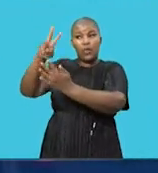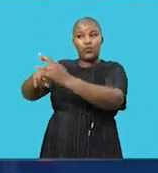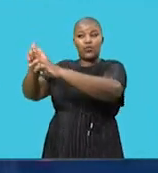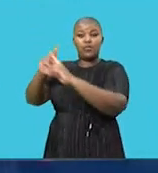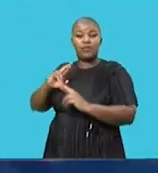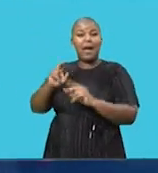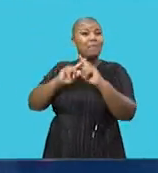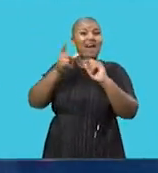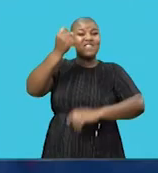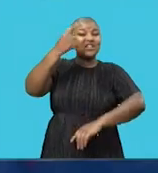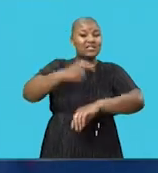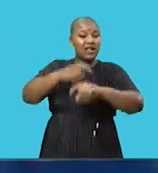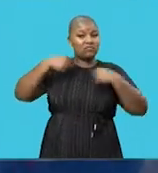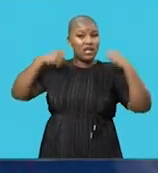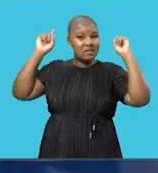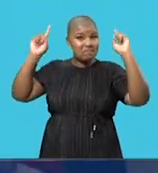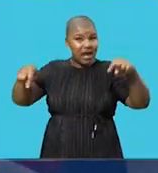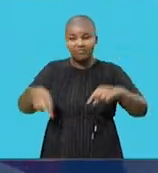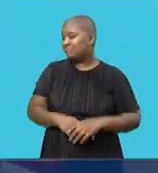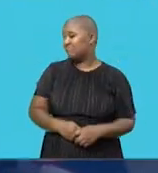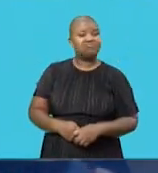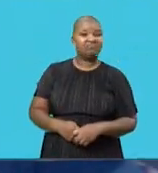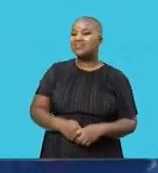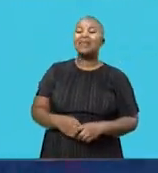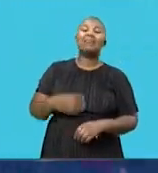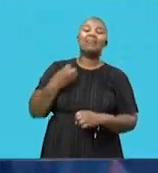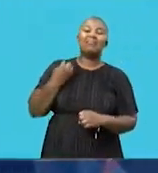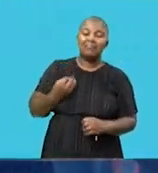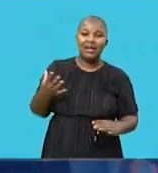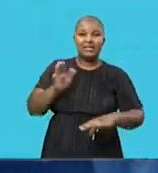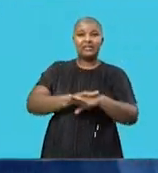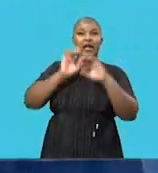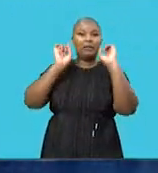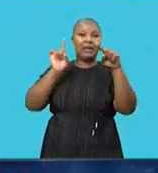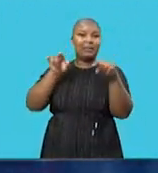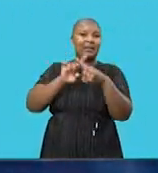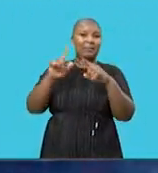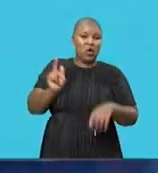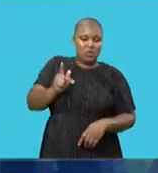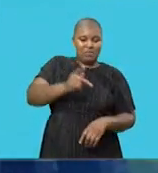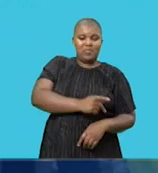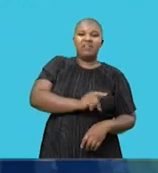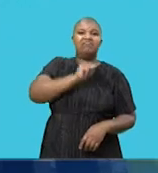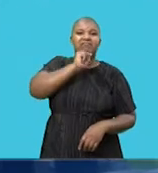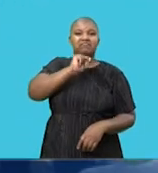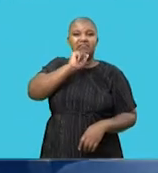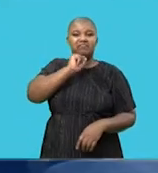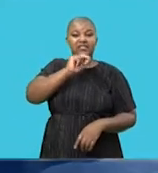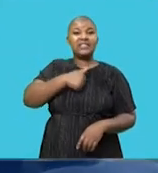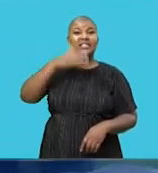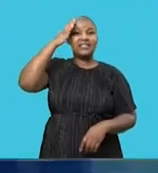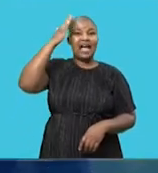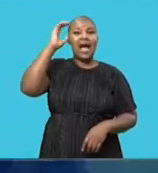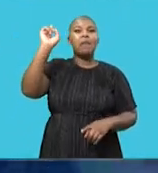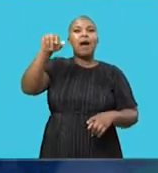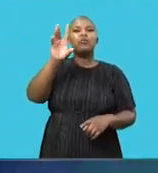the first time we come here and still the Premier did not make time to come and meet us. So siyazi ukuthi khona manje uhambile usedobsonville unceda